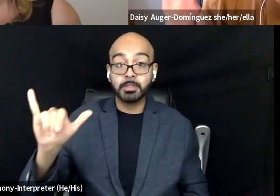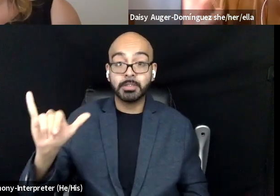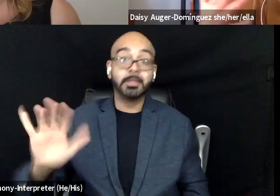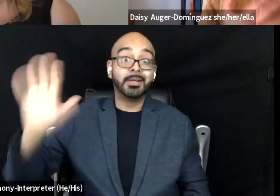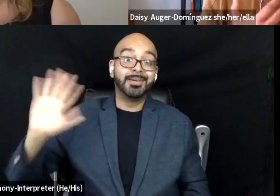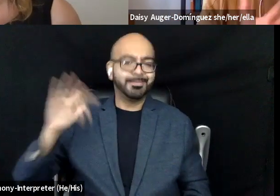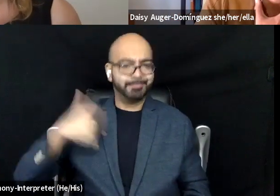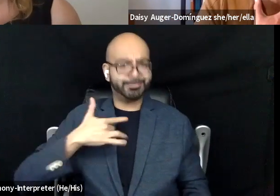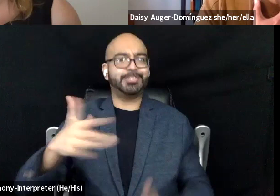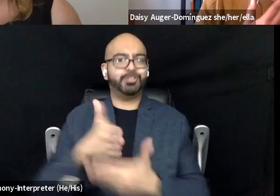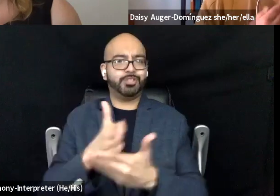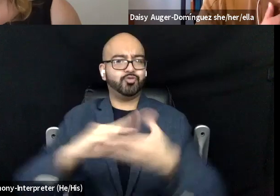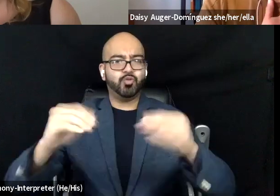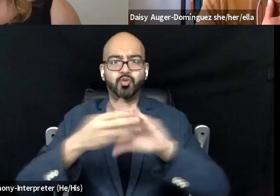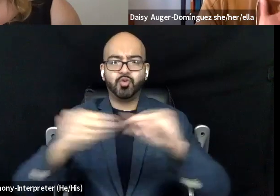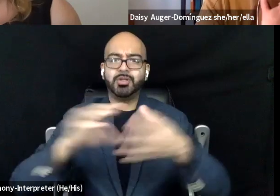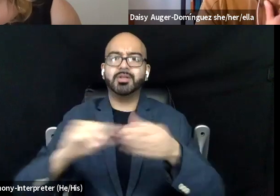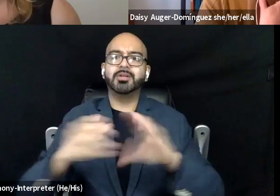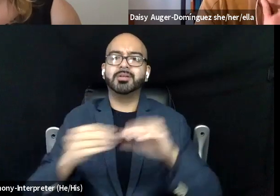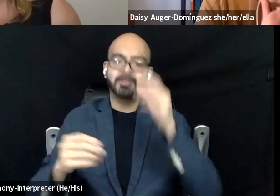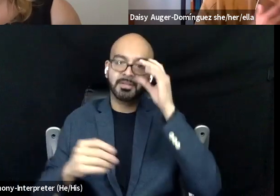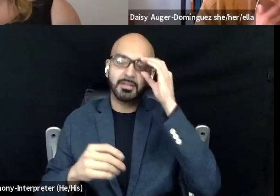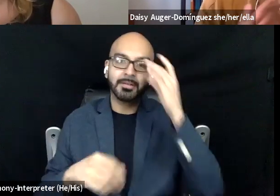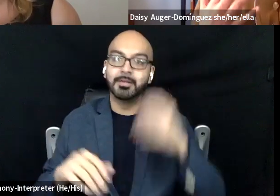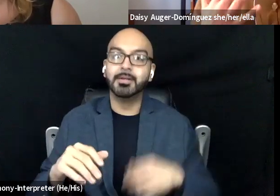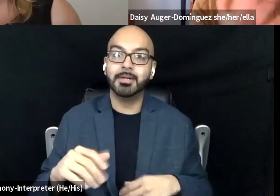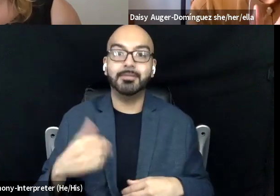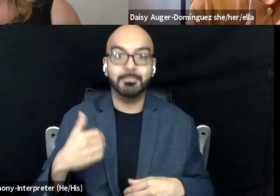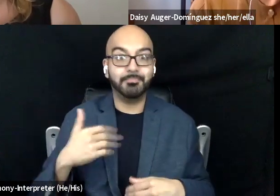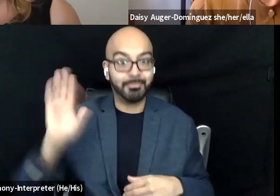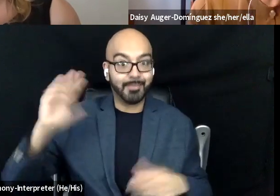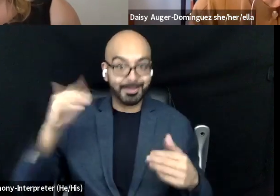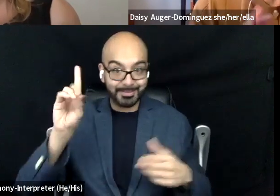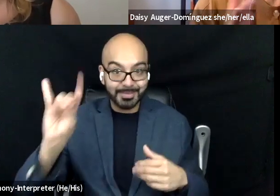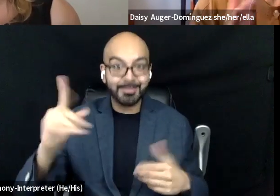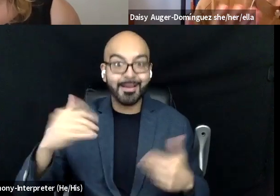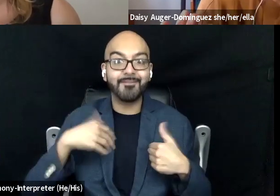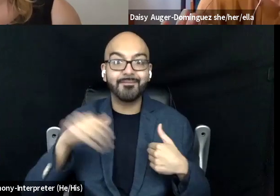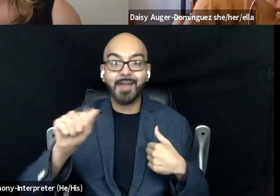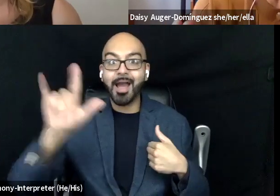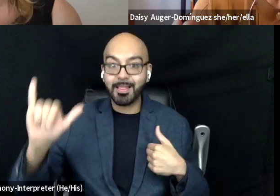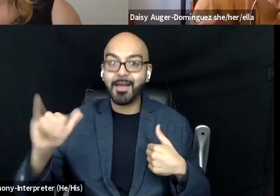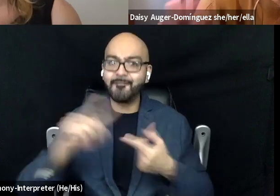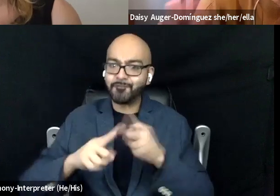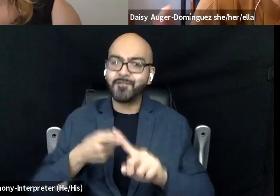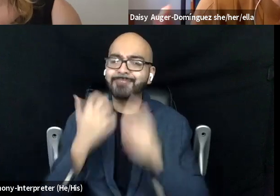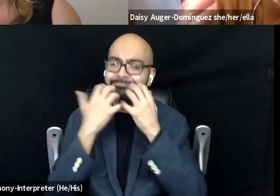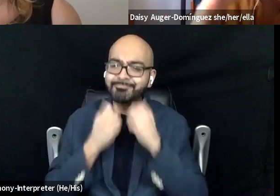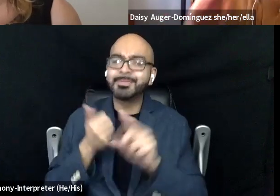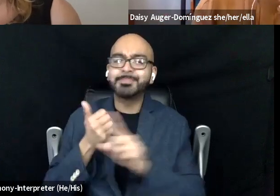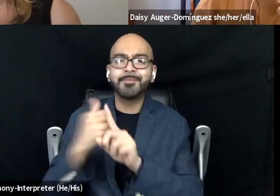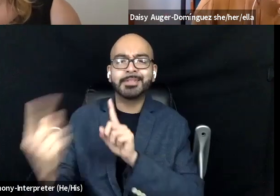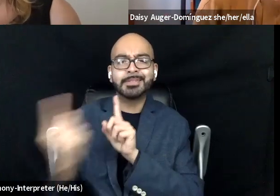my career, where I had an ally, a dear friend, you know, pull me aside one day, and he was sort of peeved, which he